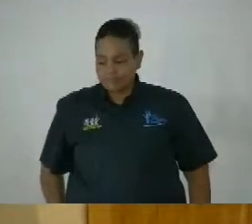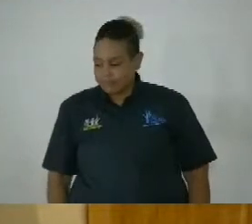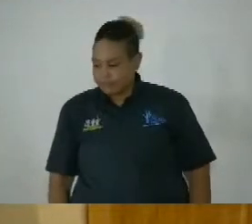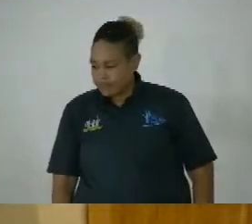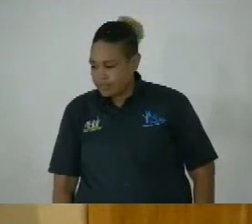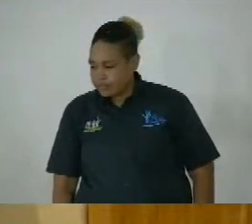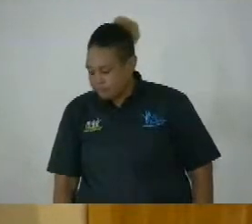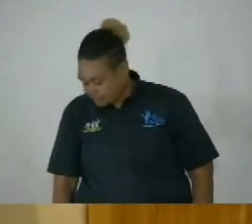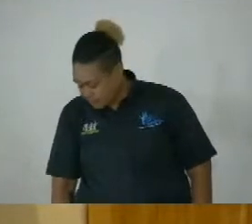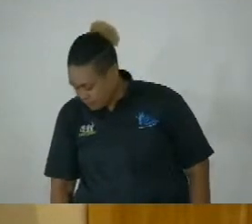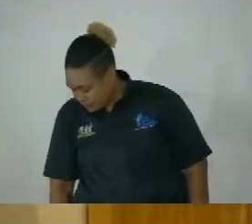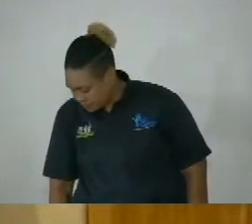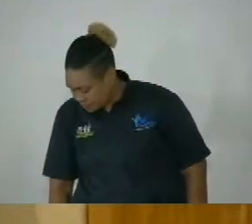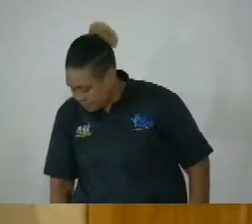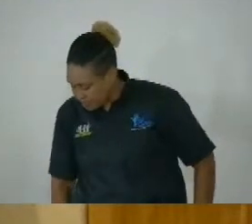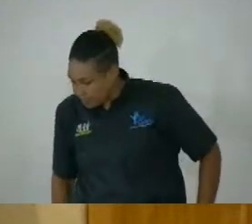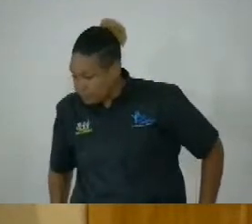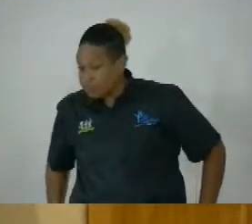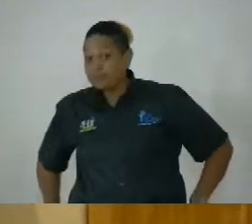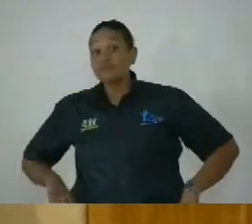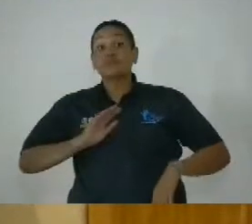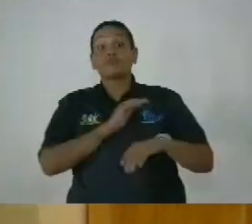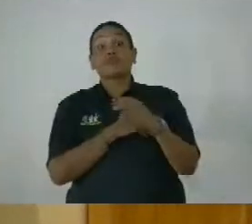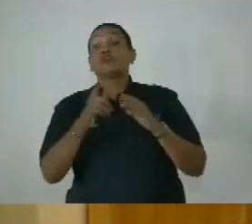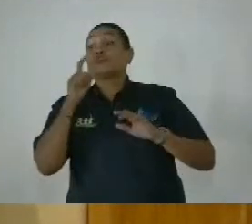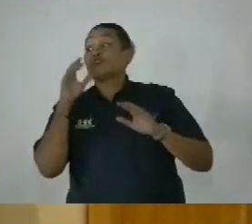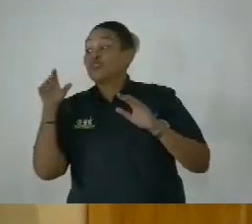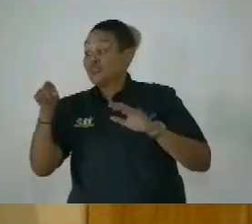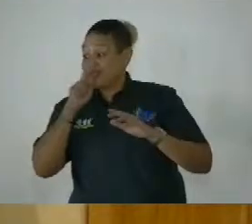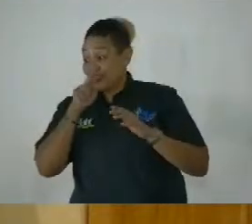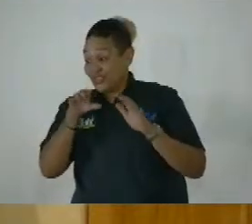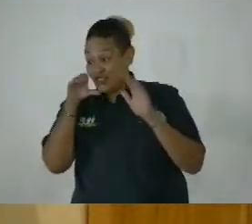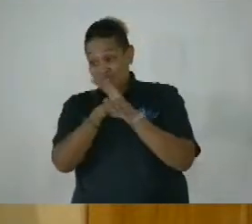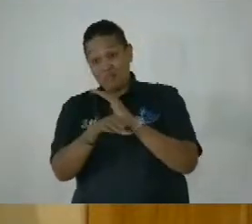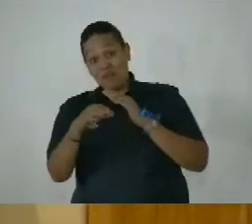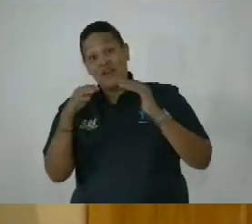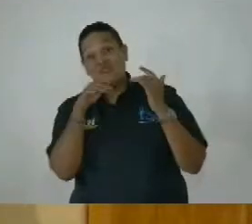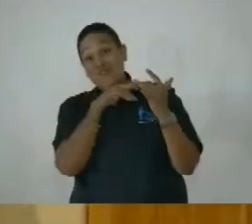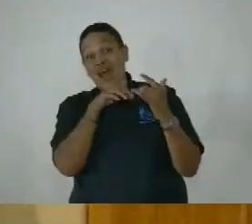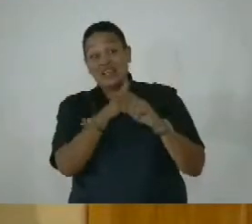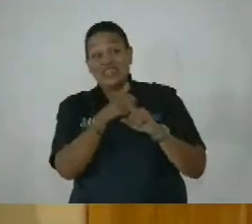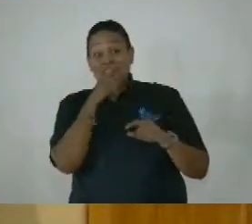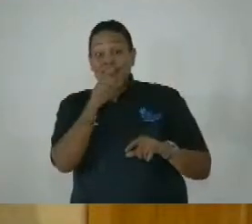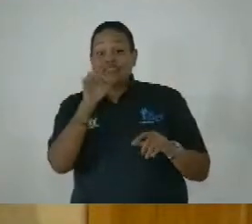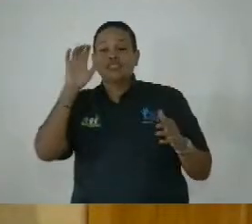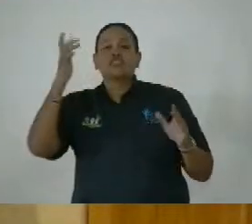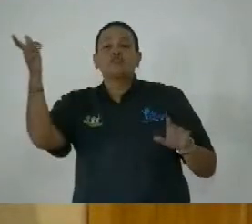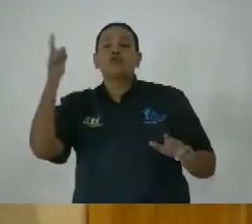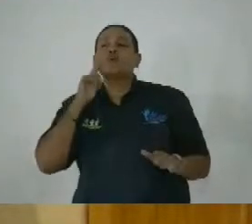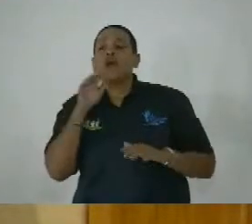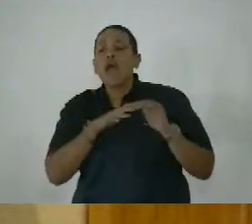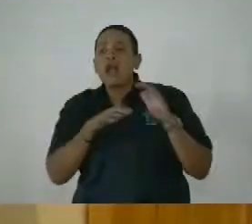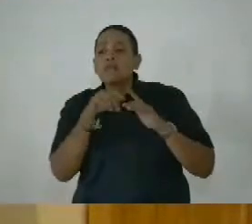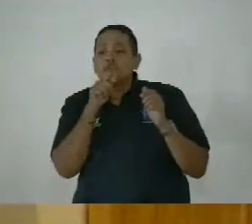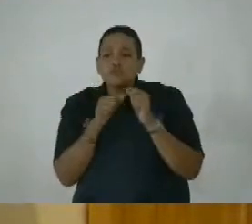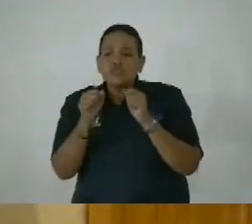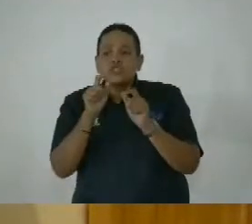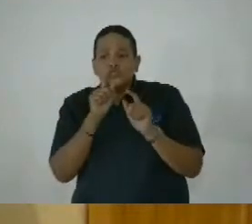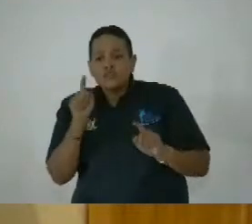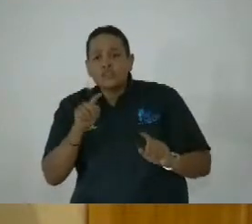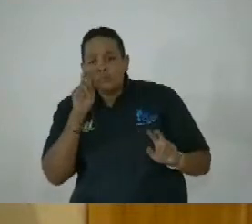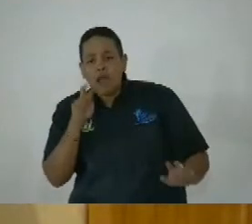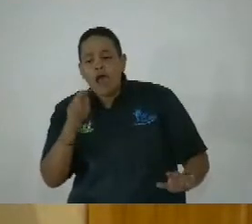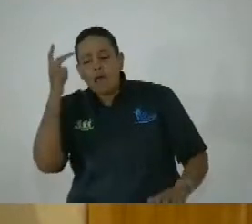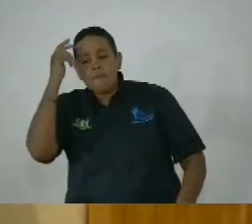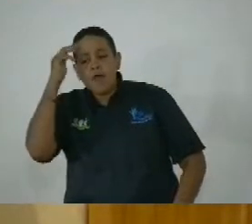Our approach to addressing social disorder and criminal violence has always been guided by a well-calibrated strategic response. The